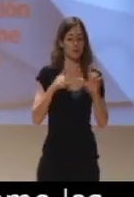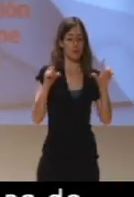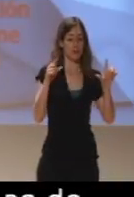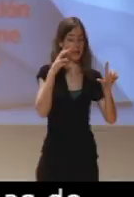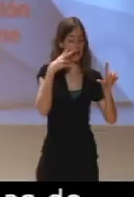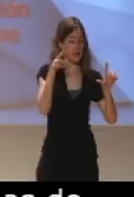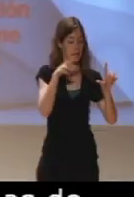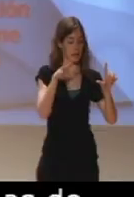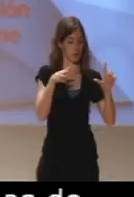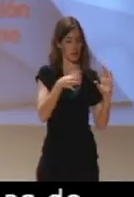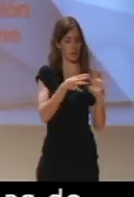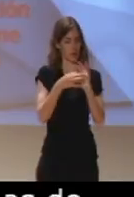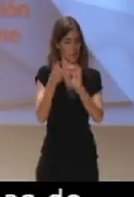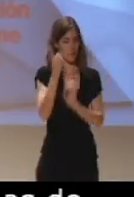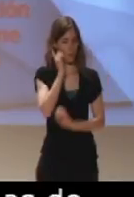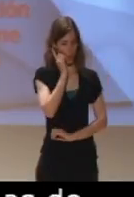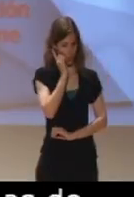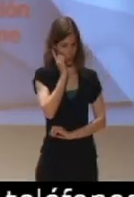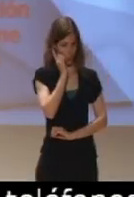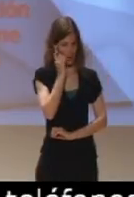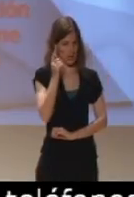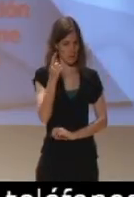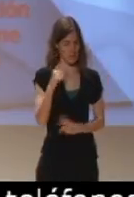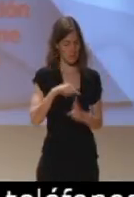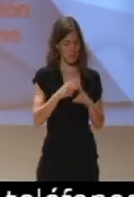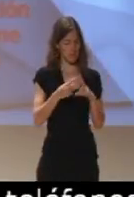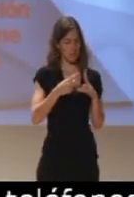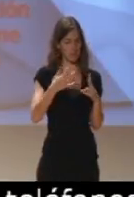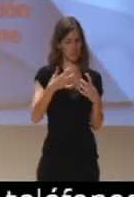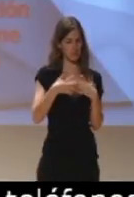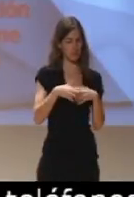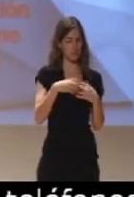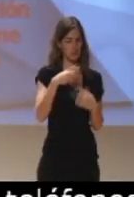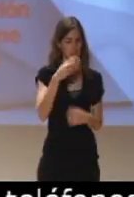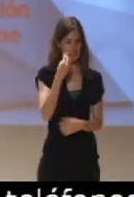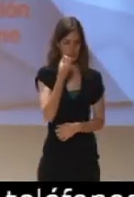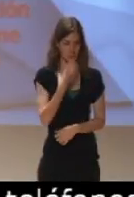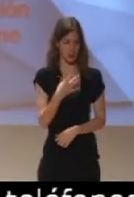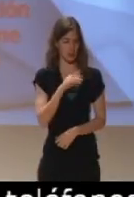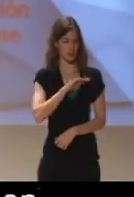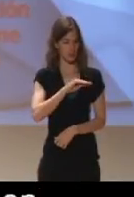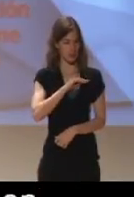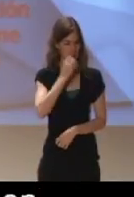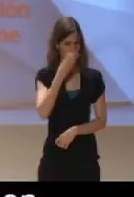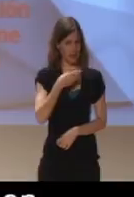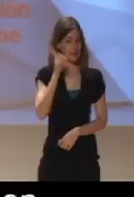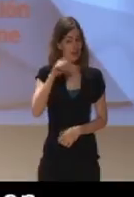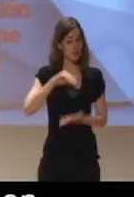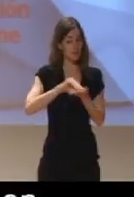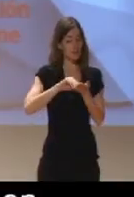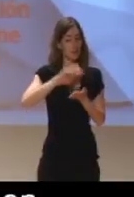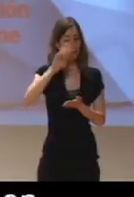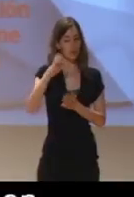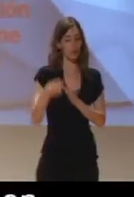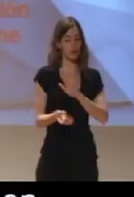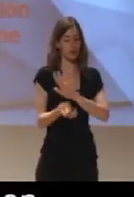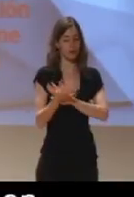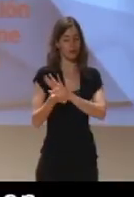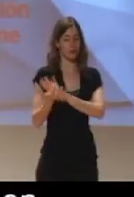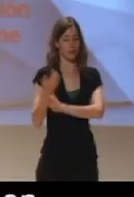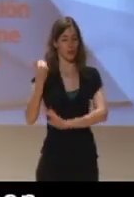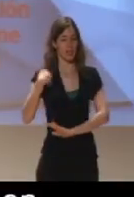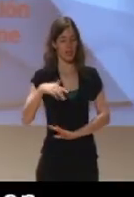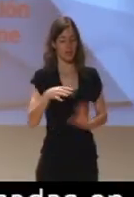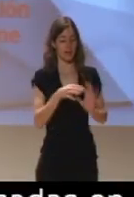voice recognition, screen readers for mobiles that work quite well. There are even other